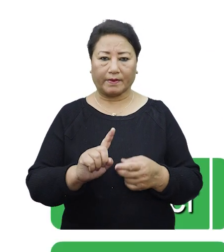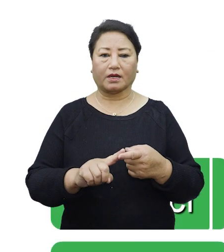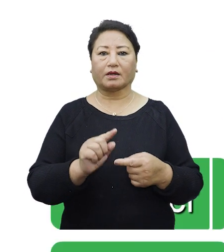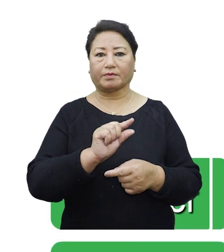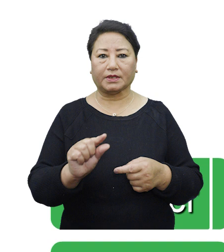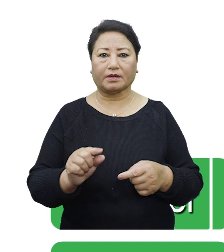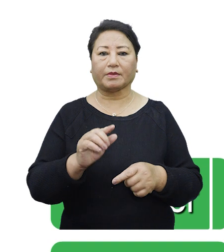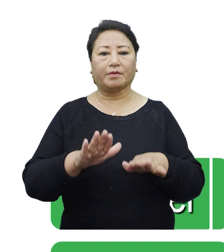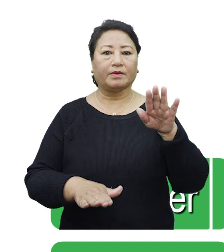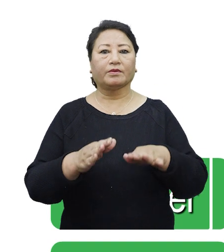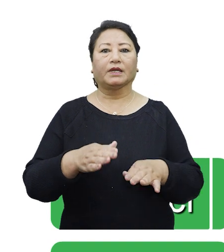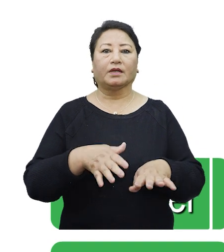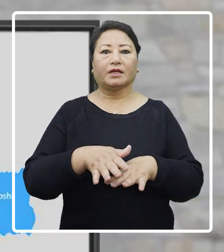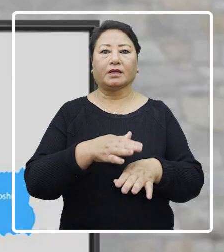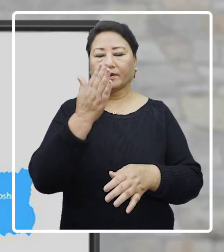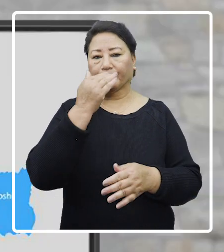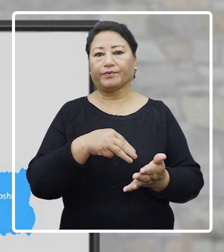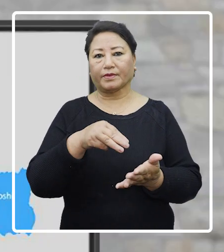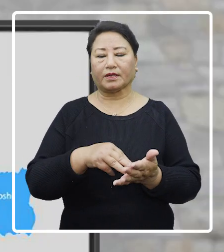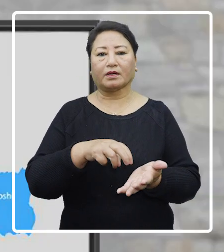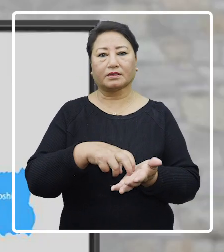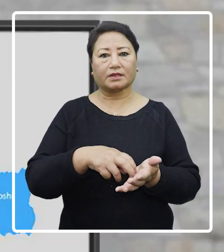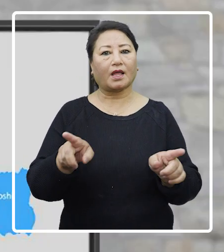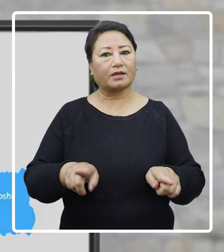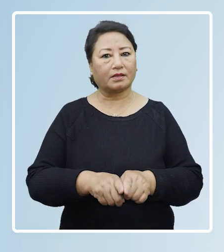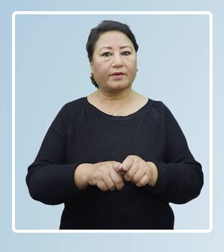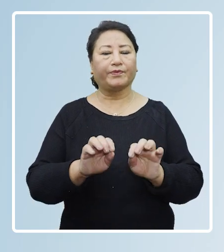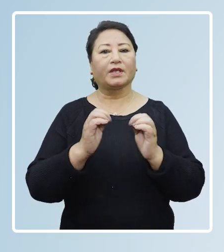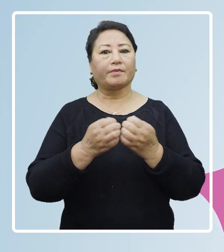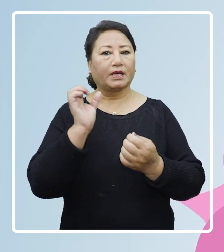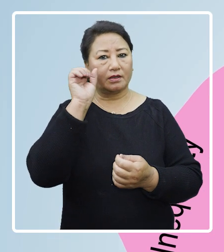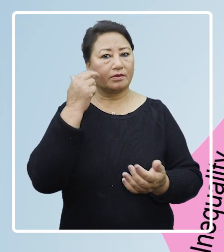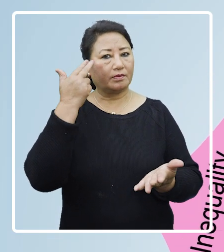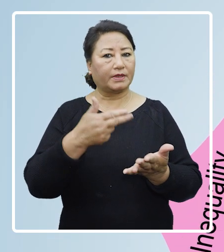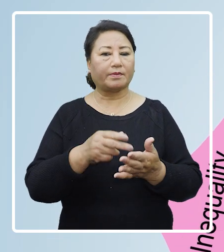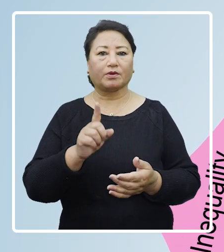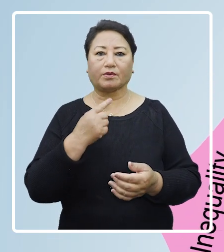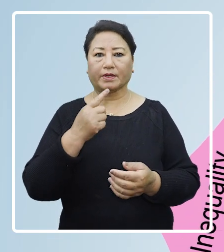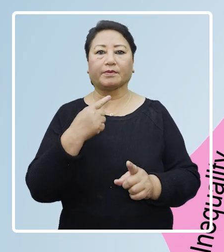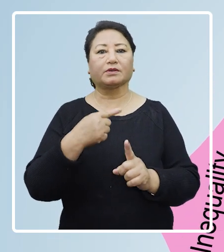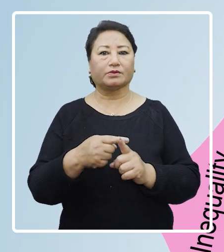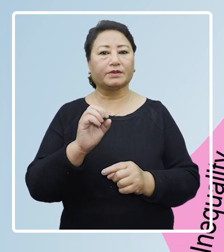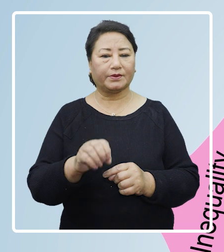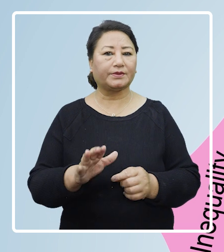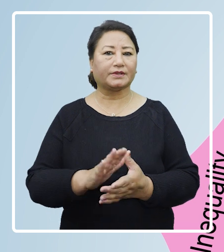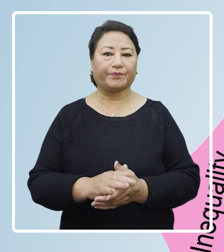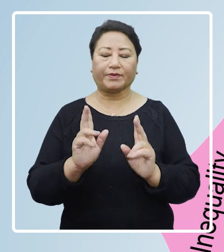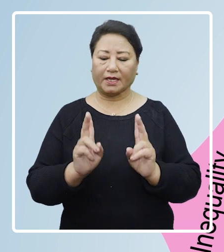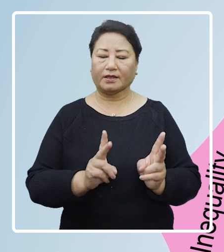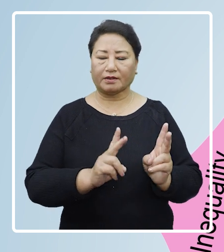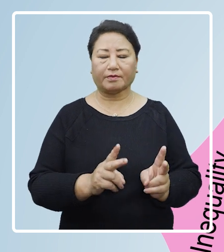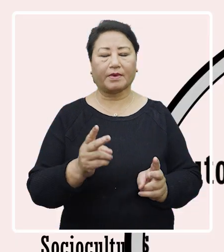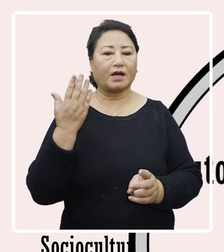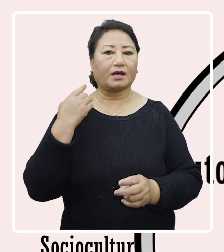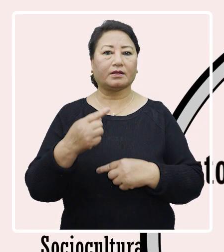social identities as major basis of discrimination along with impairment. It explicitly explains the multiple and